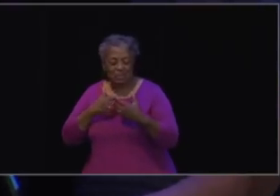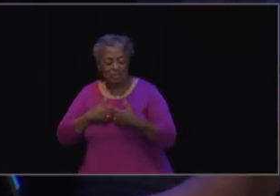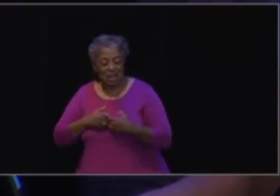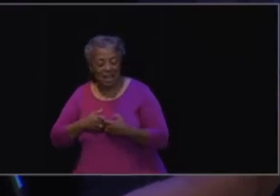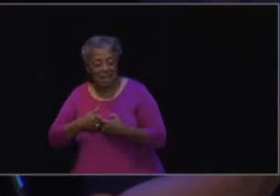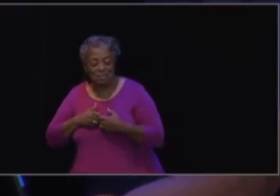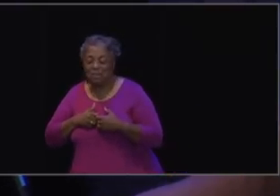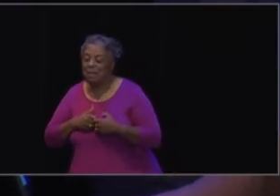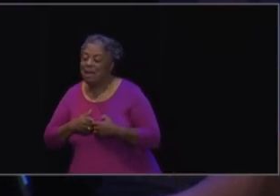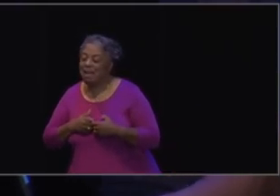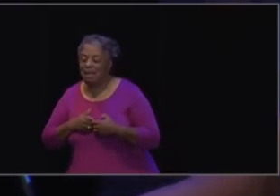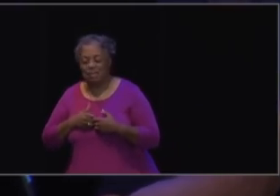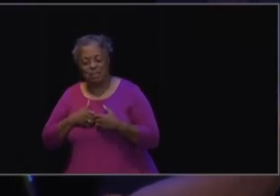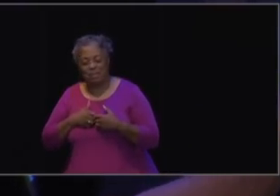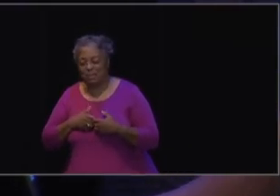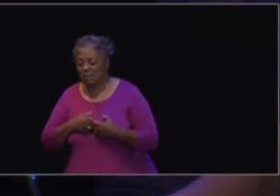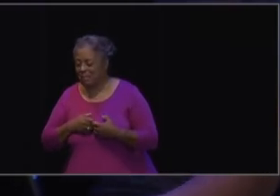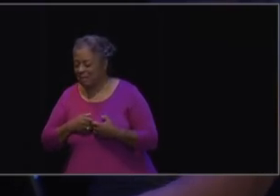Ooh, baby, baby.